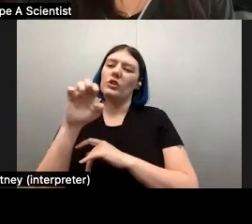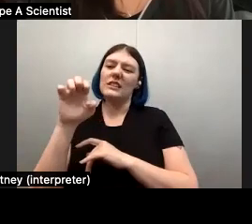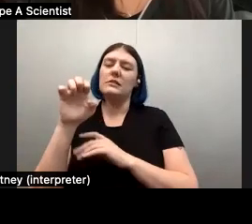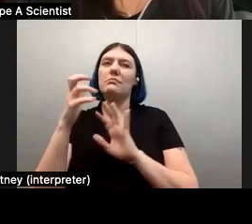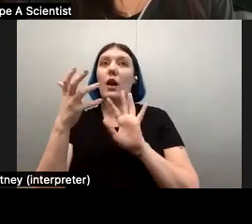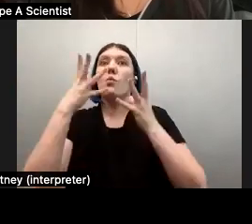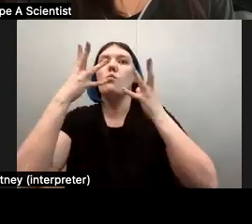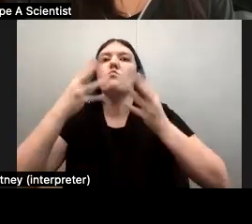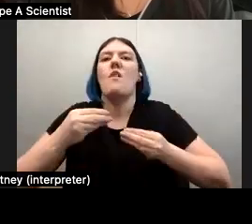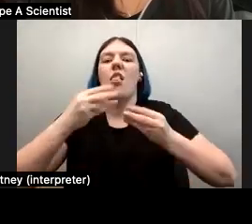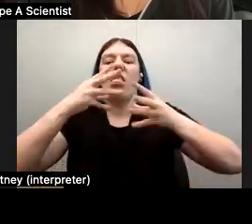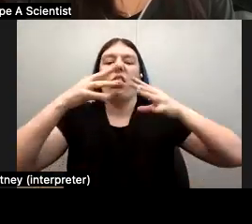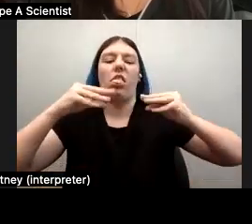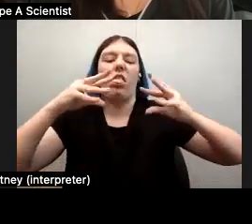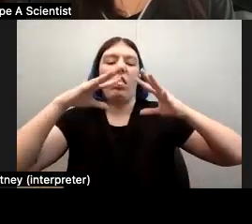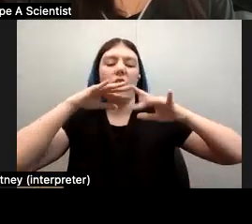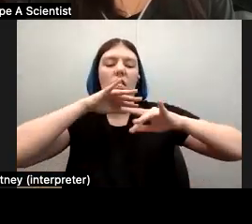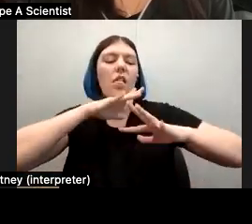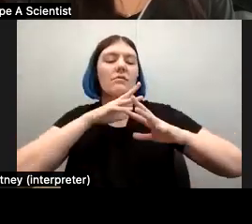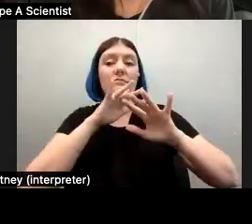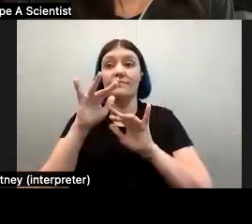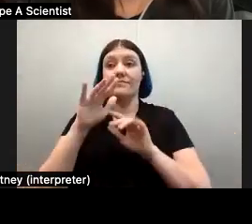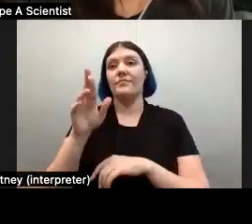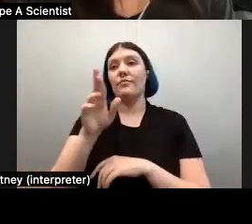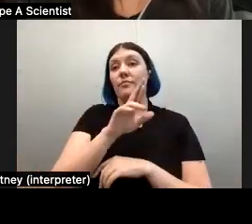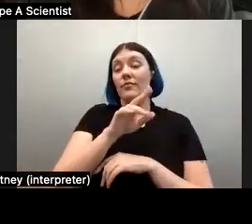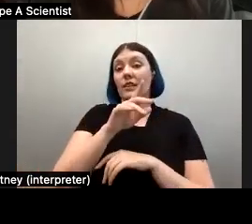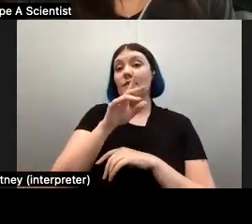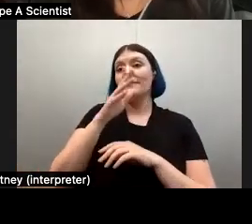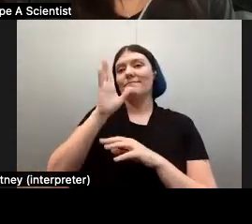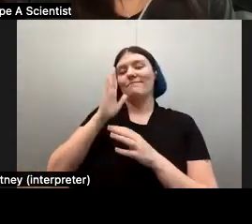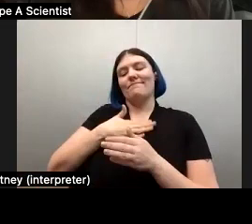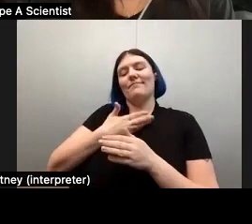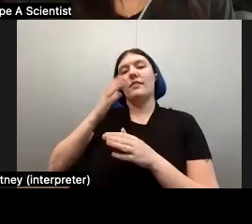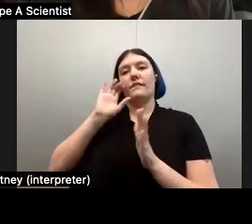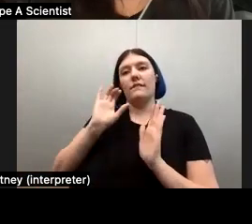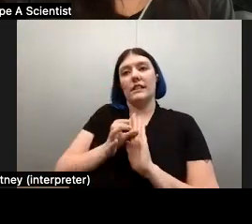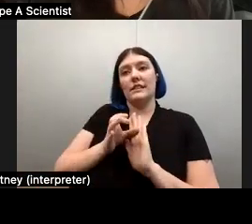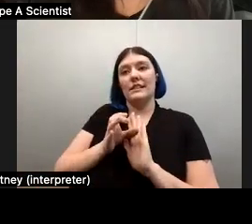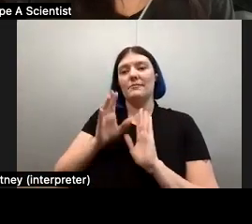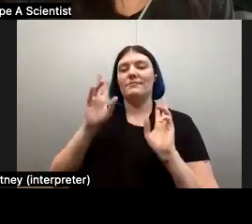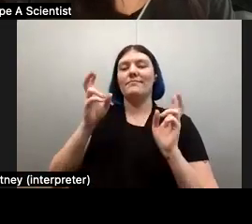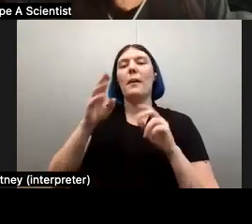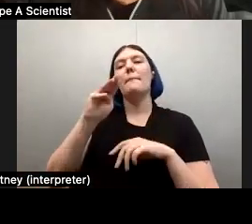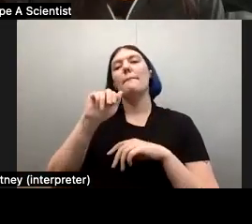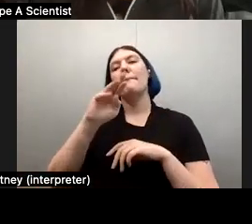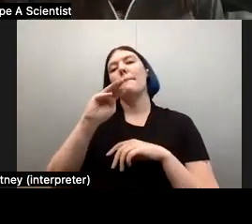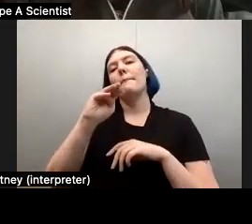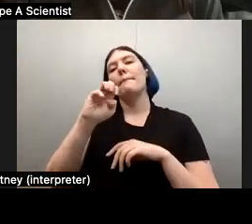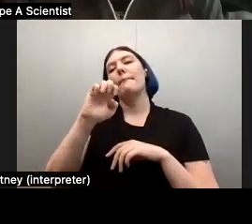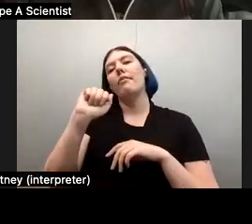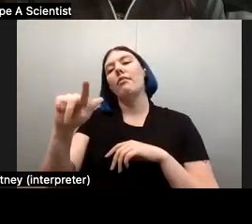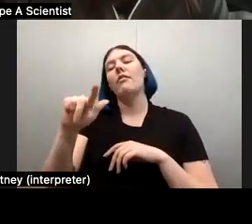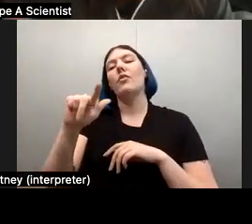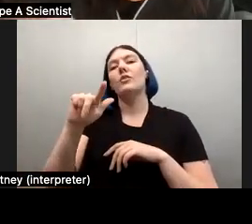muddy. And on the right, that's a photo of me, and that's when I'm doing a mammal survey. So you can see a little